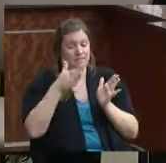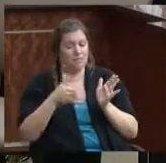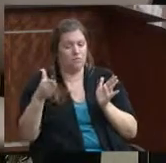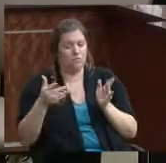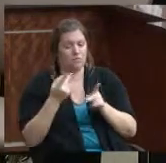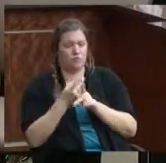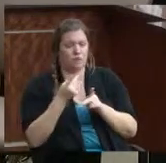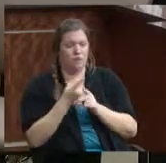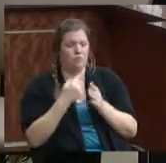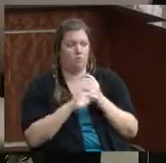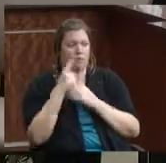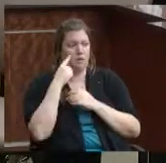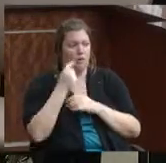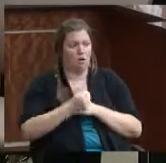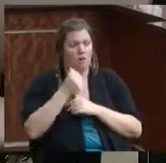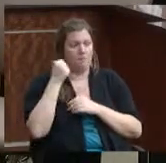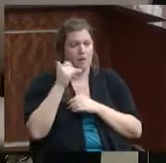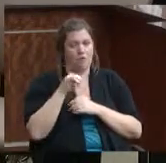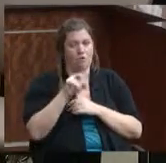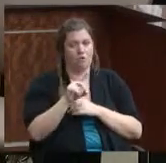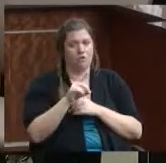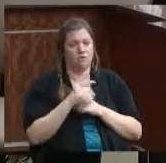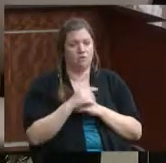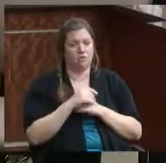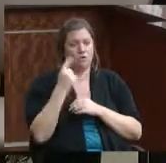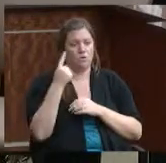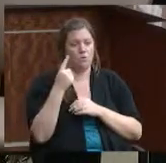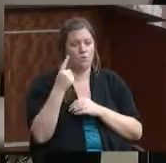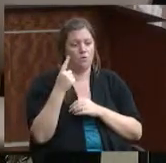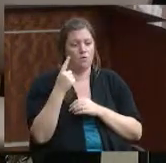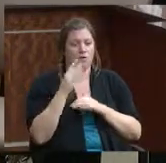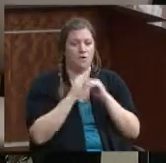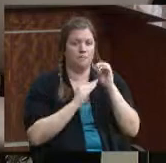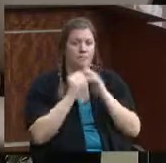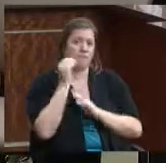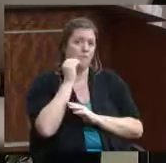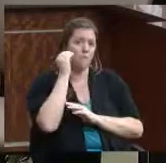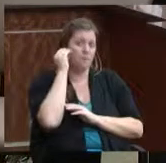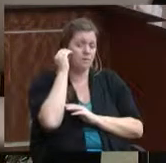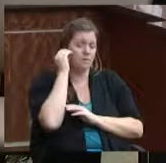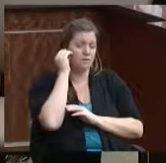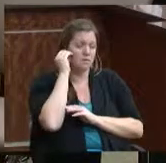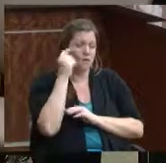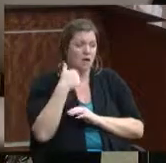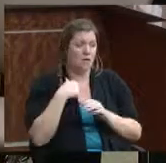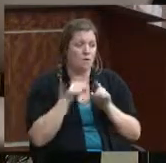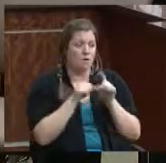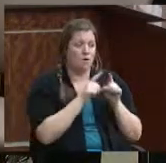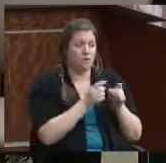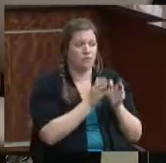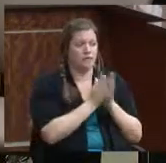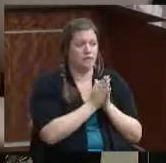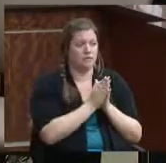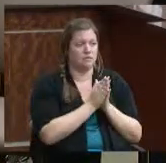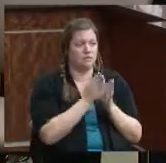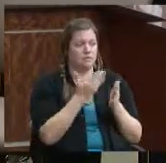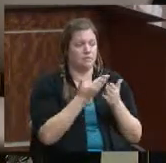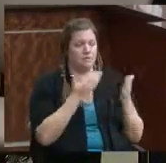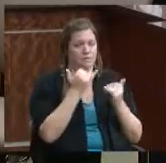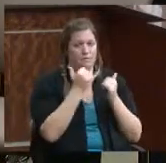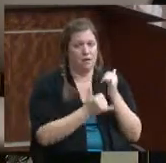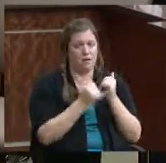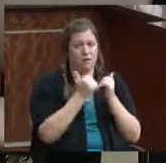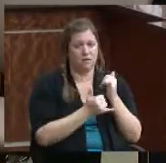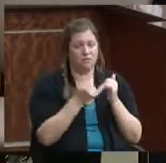to keep what I would call our backyard, one of the comforts of home. I would also ask that before finalizing such a